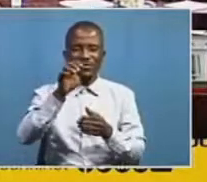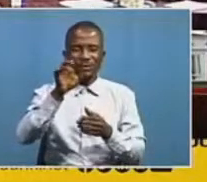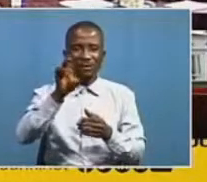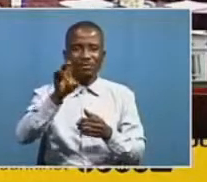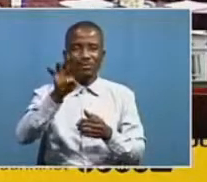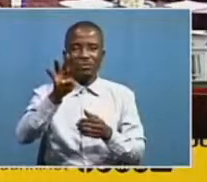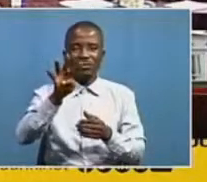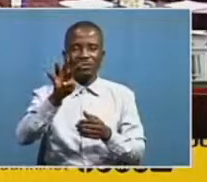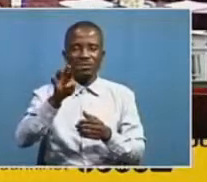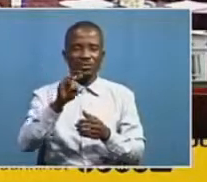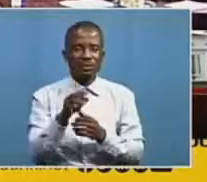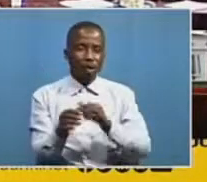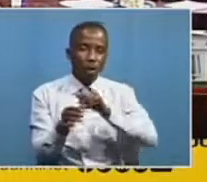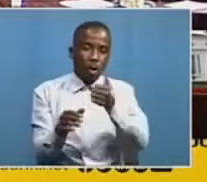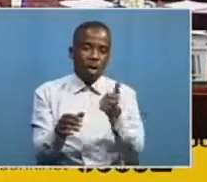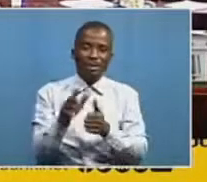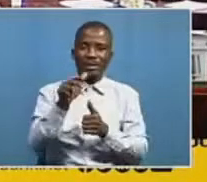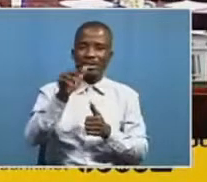13,435,574 and